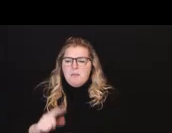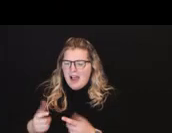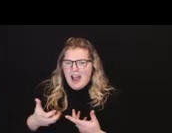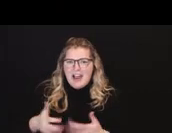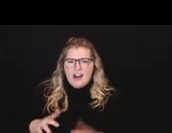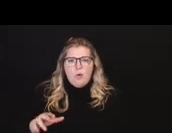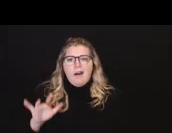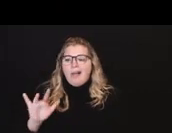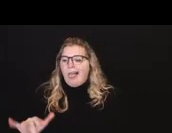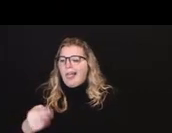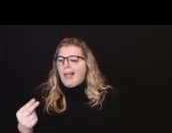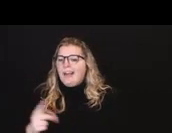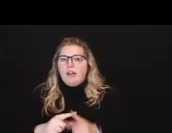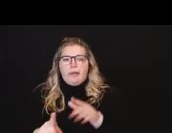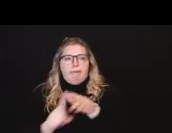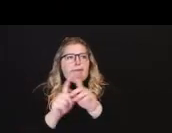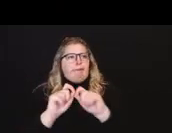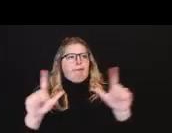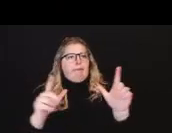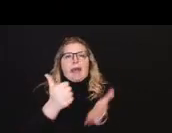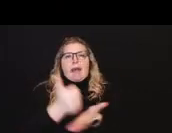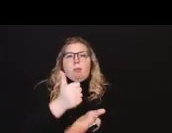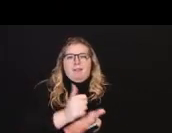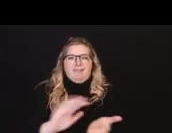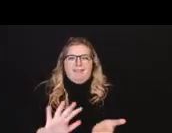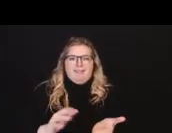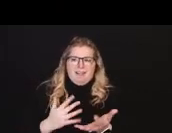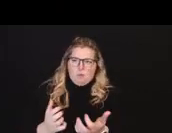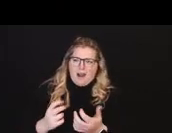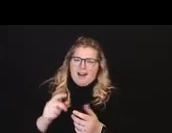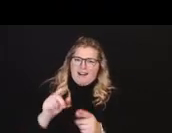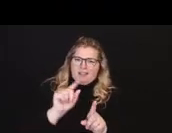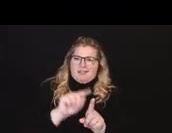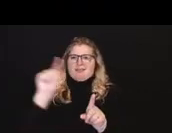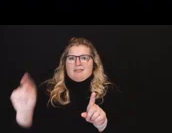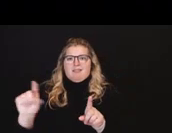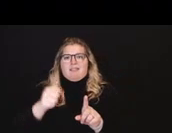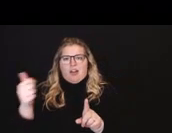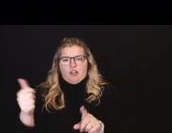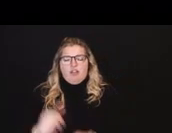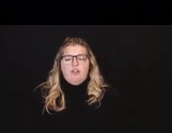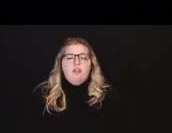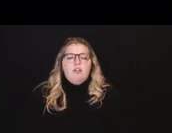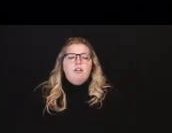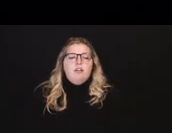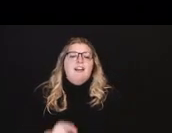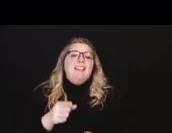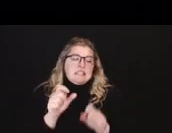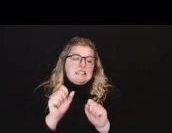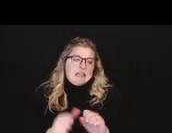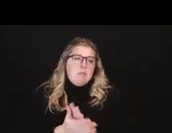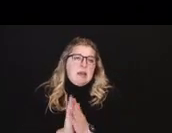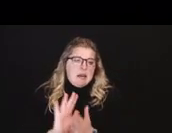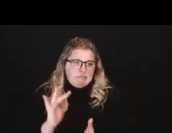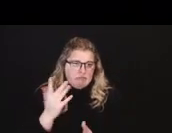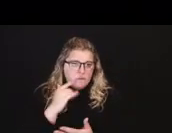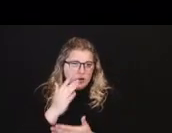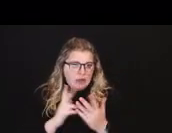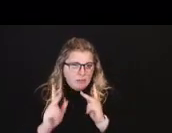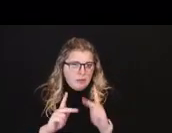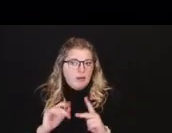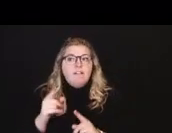to take me to the next heading in the page. Another place where this can be sometimes intrusive for some users is for people